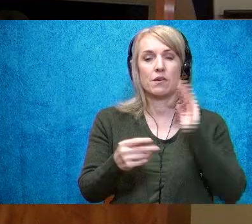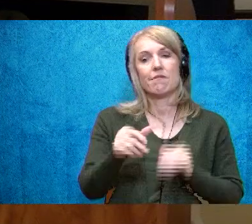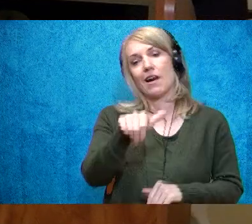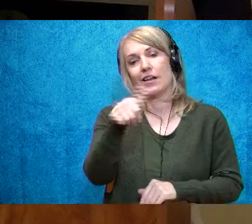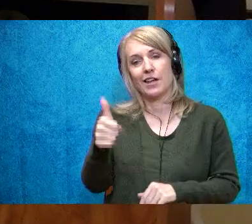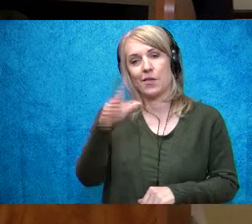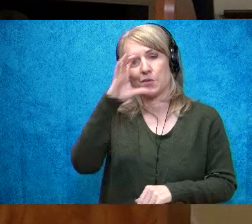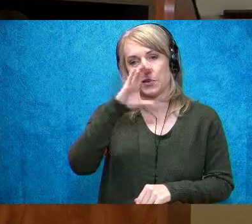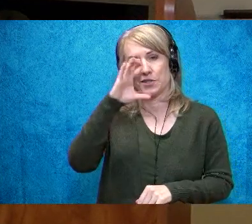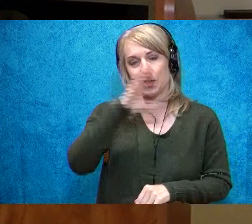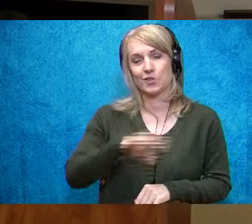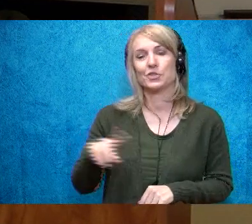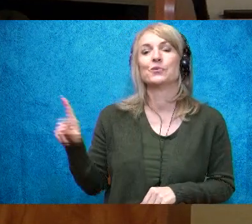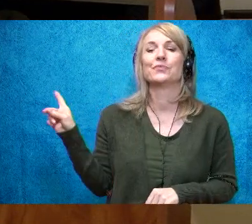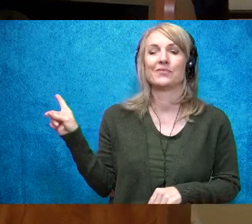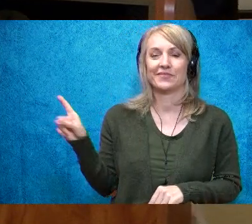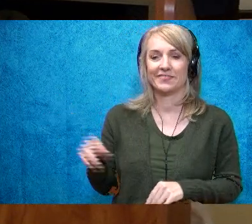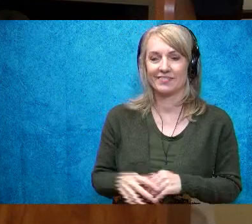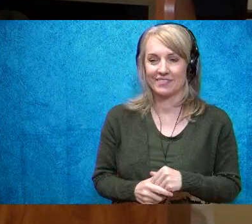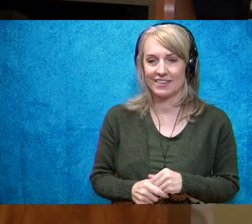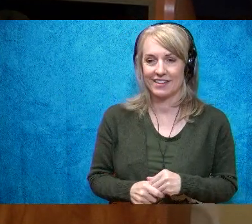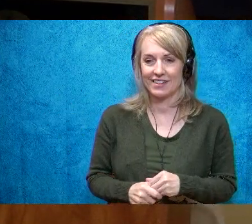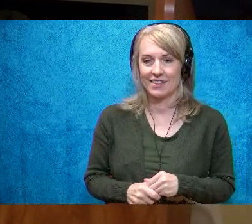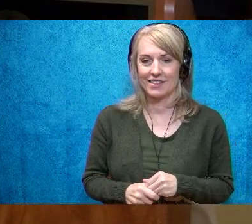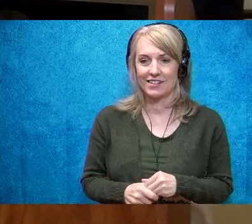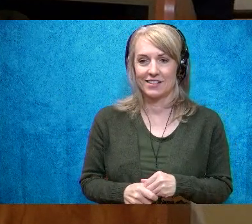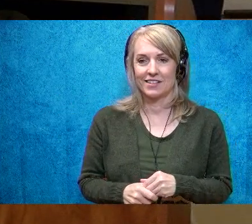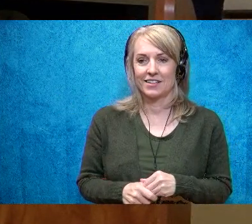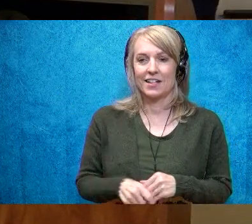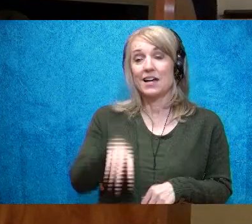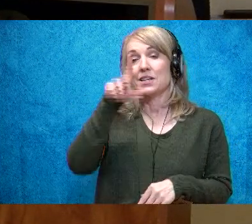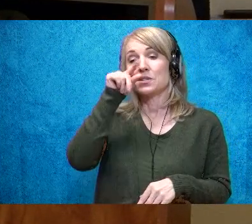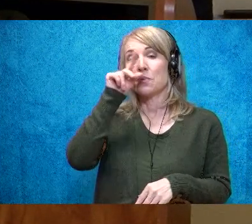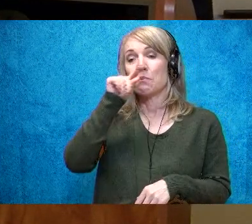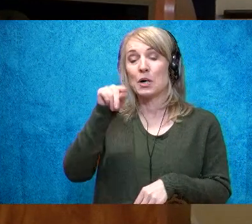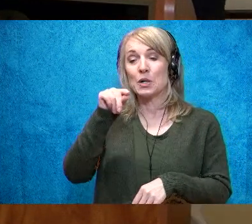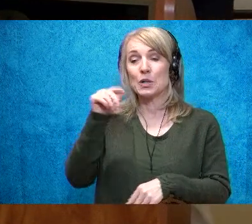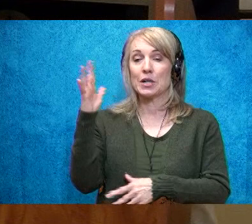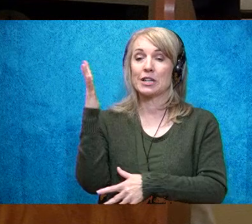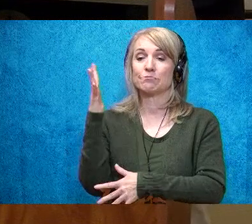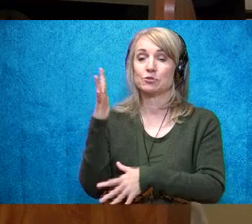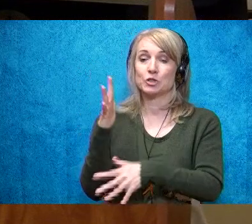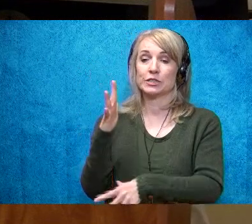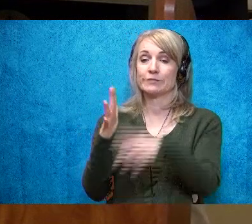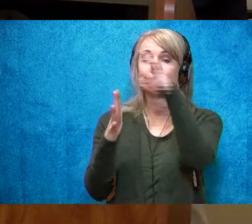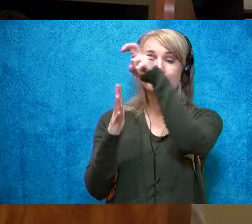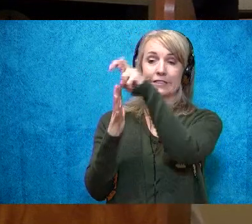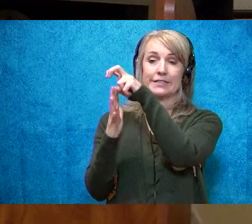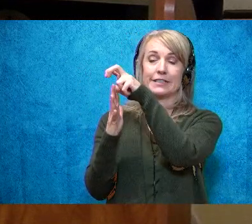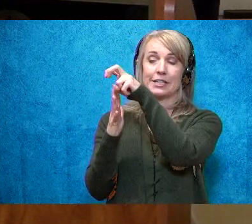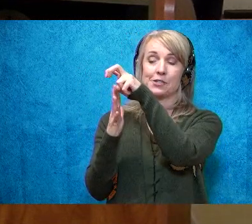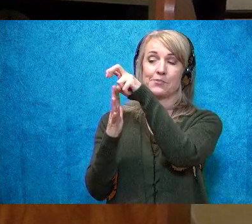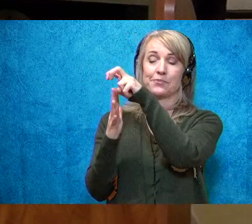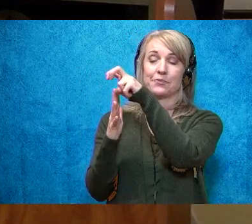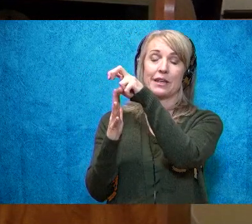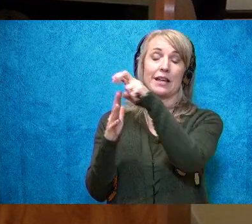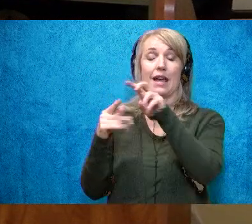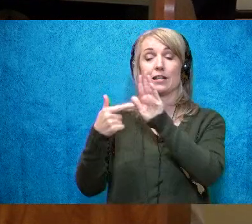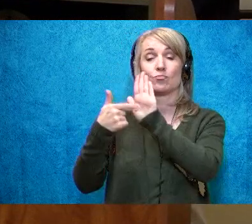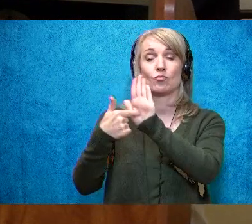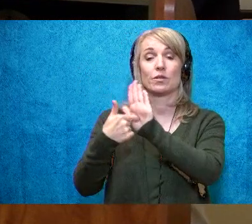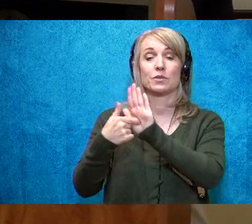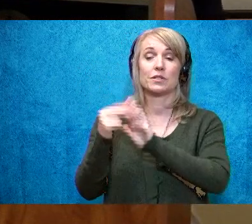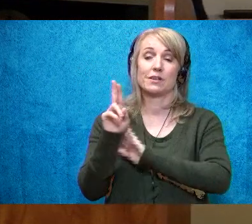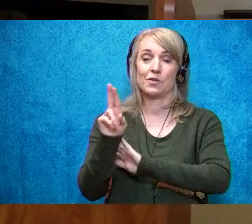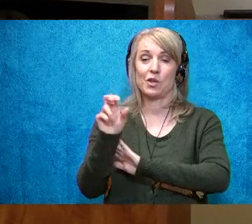to incorporate two of those this lesson. It's a bird, and he's sitting on top of a tree. He represents the United States. You can see the hat, the Stars and